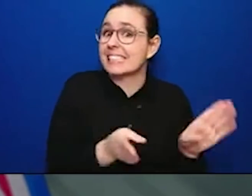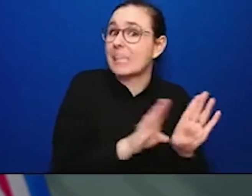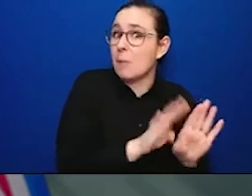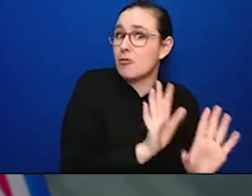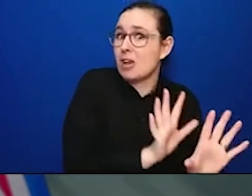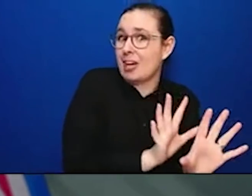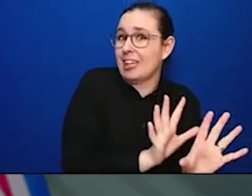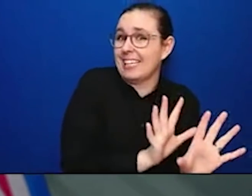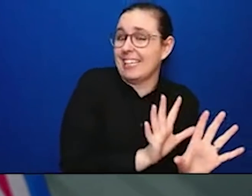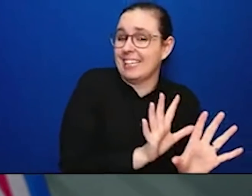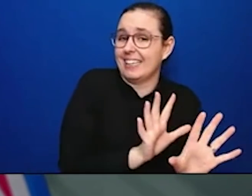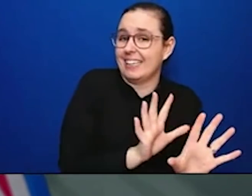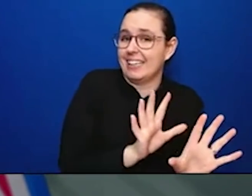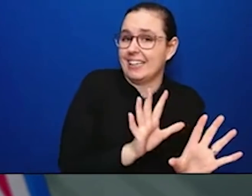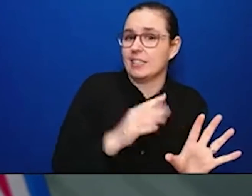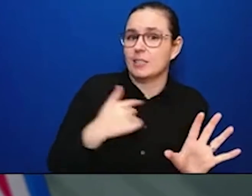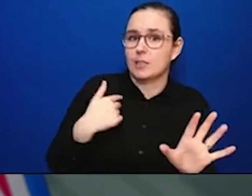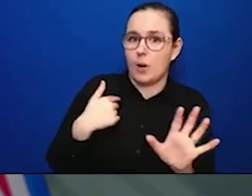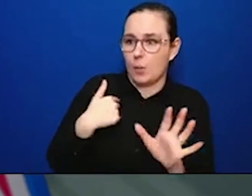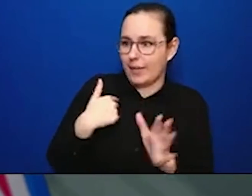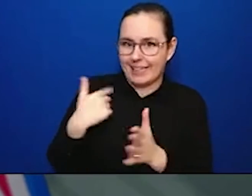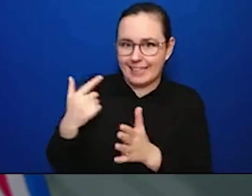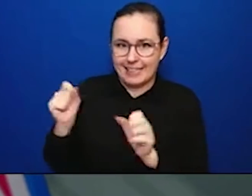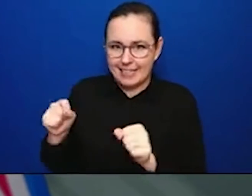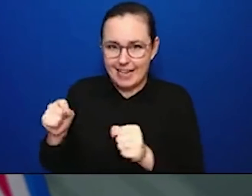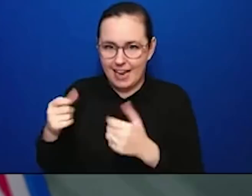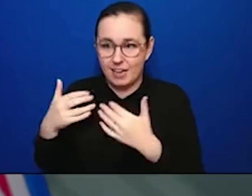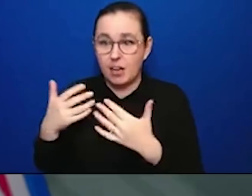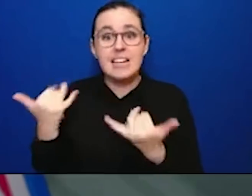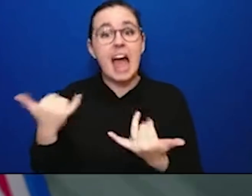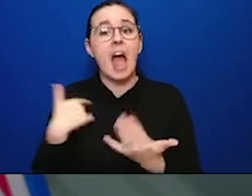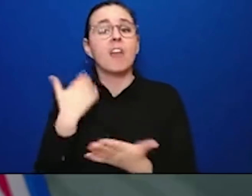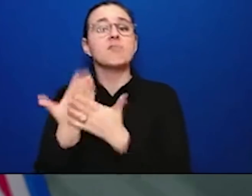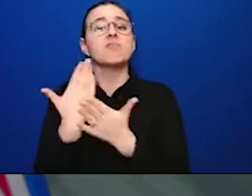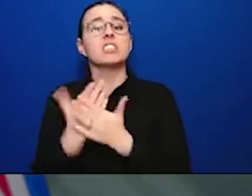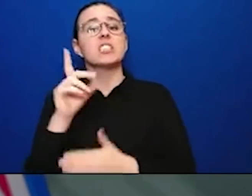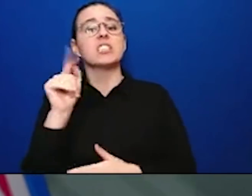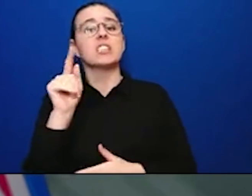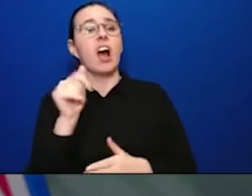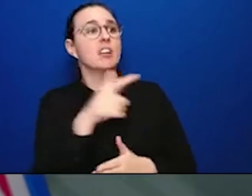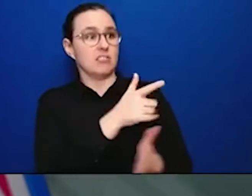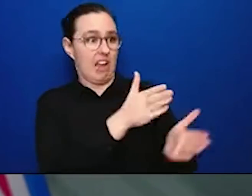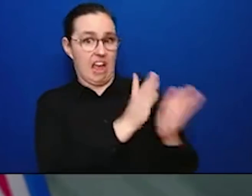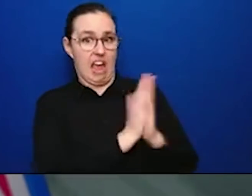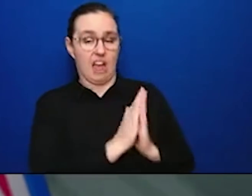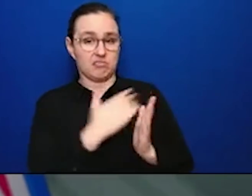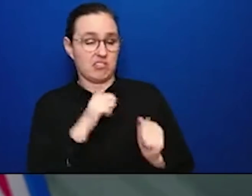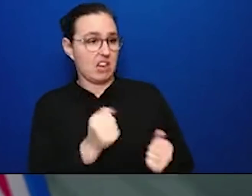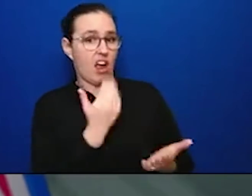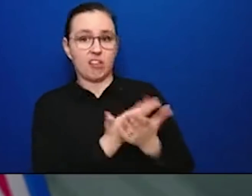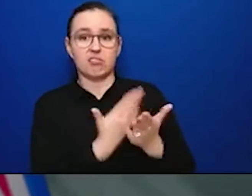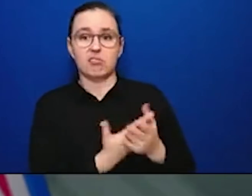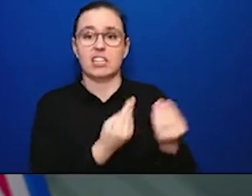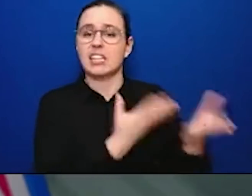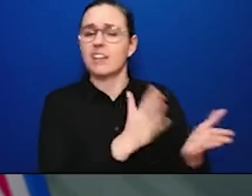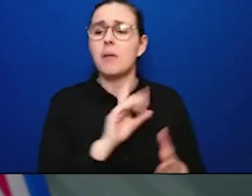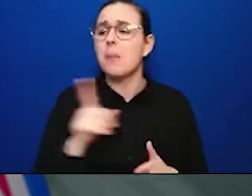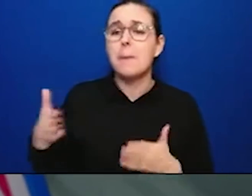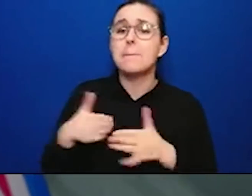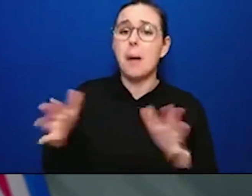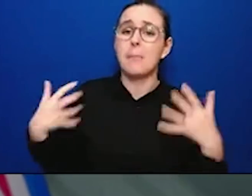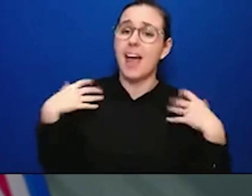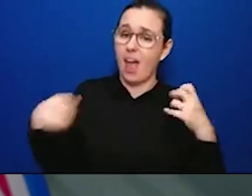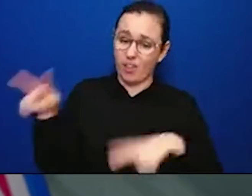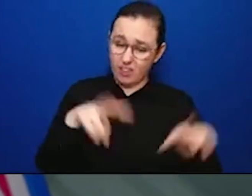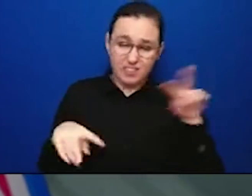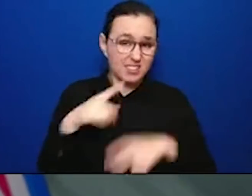you've asked for will not be attainable now. But public health rightly determined that they needed to take action. This